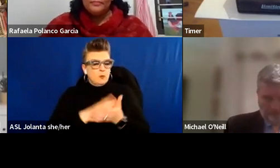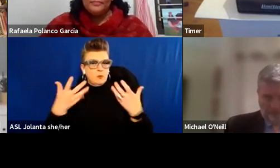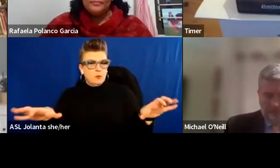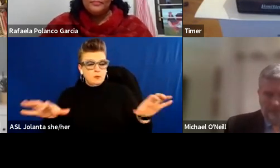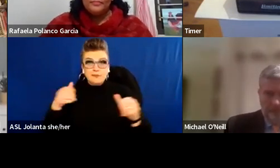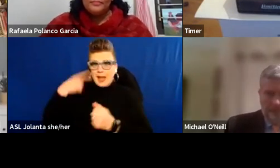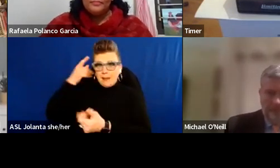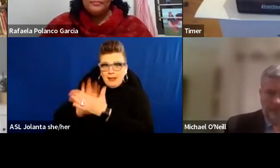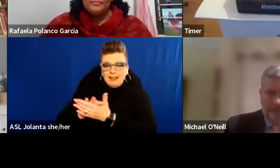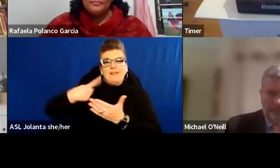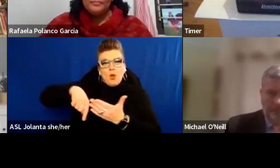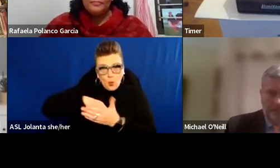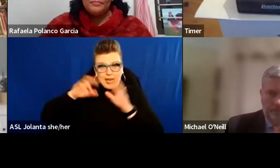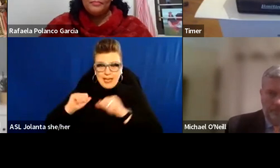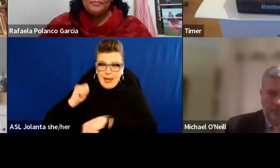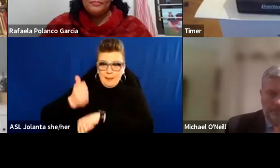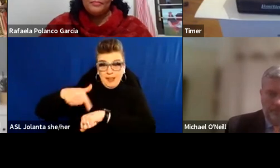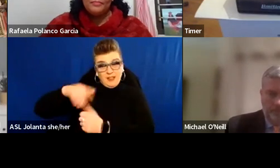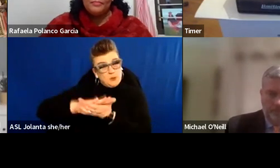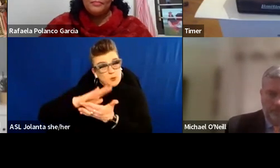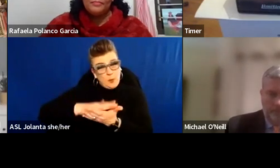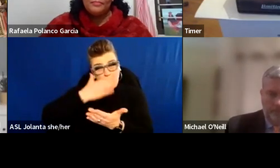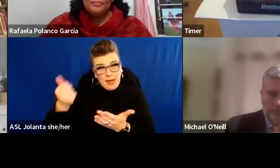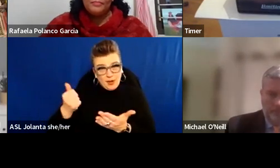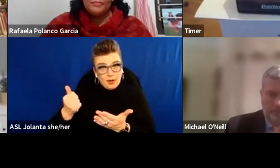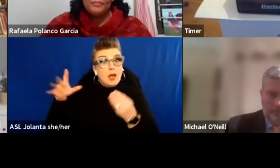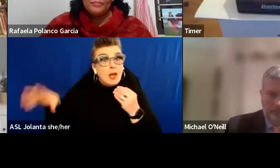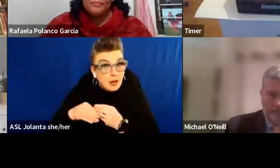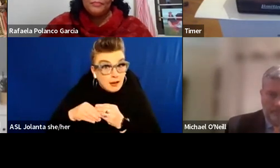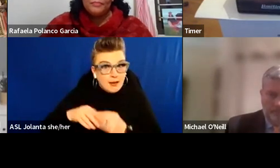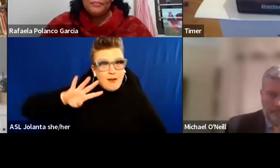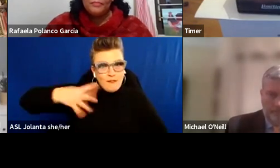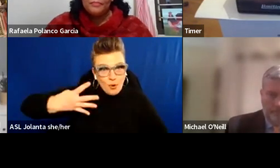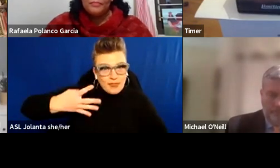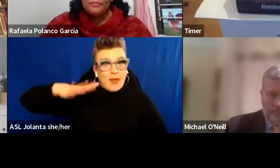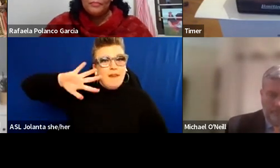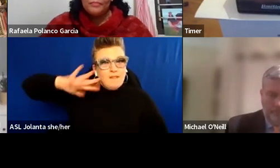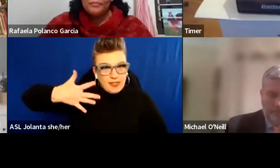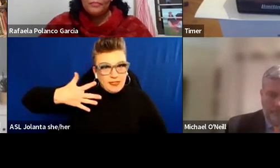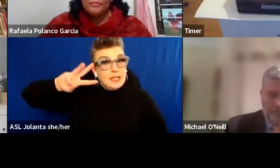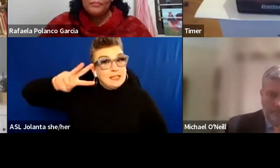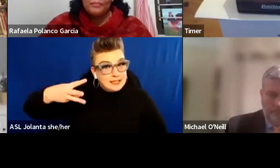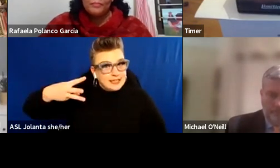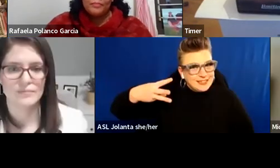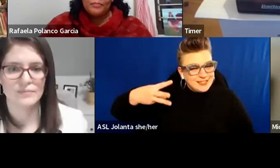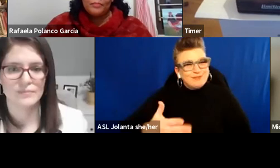school better by getting a fourth grade a fifth grade and a sixth grade thank you